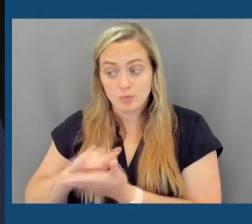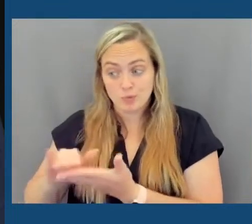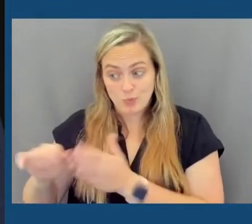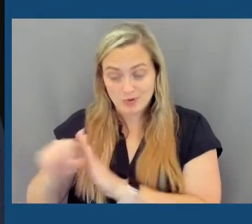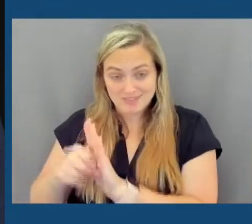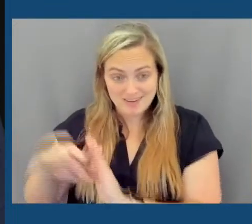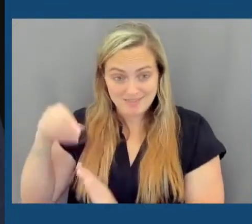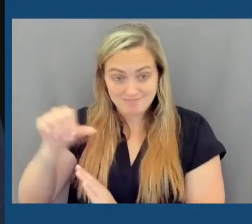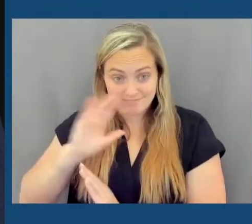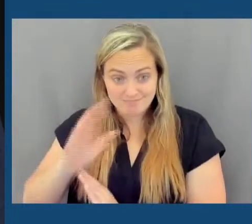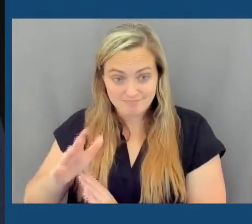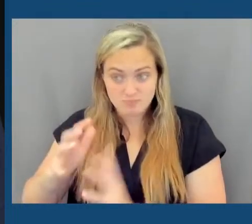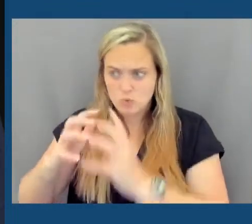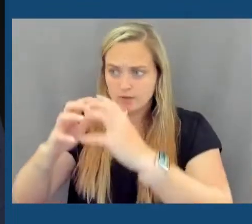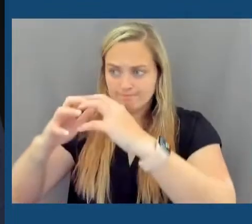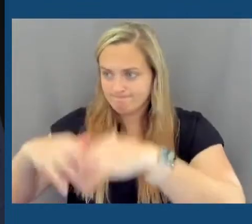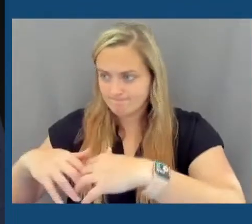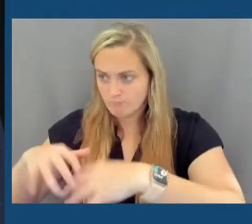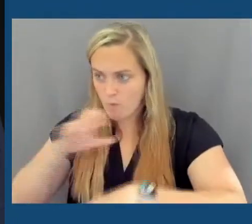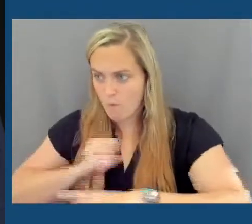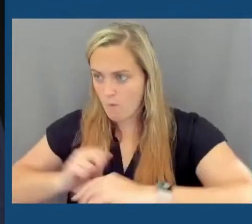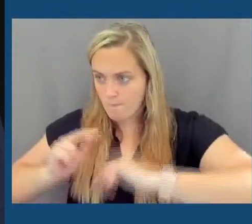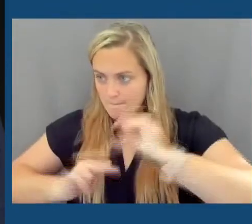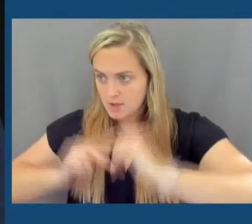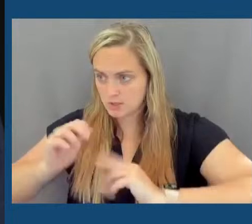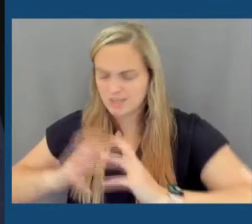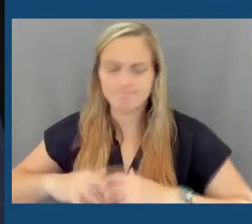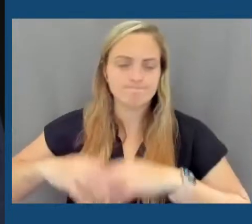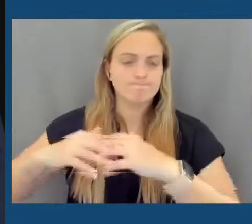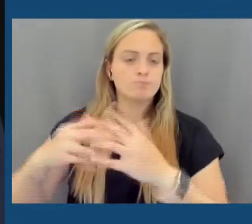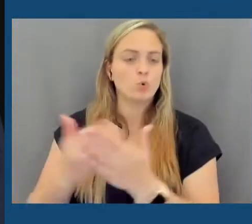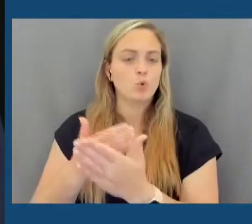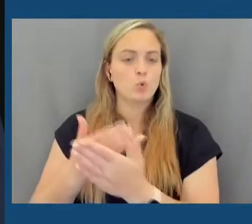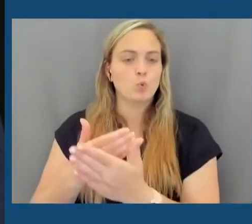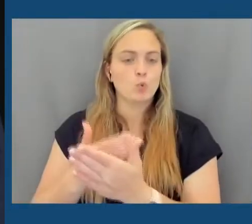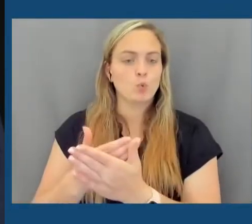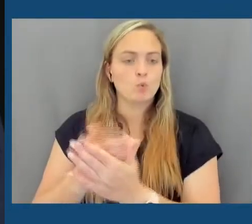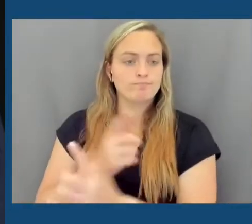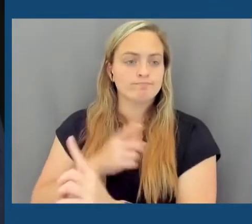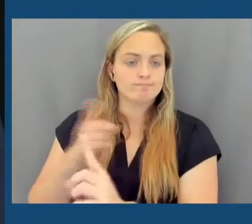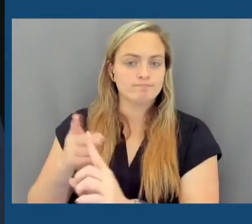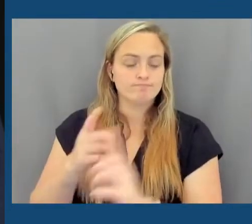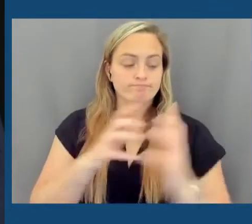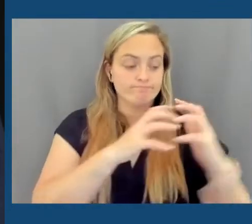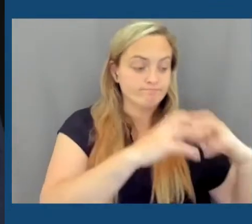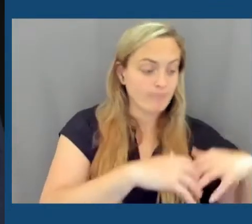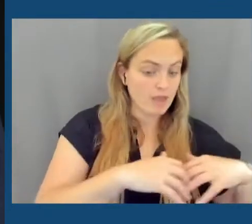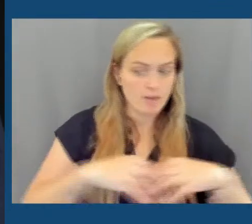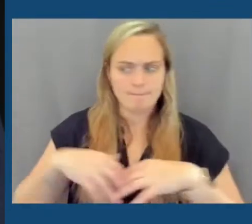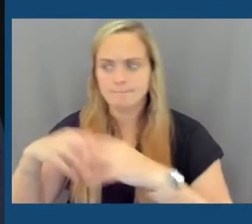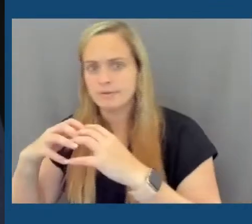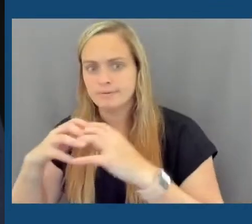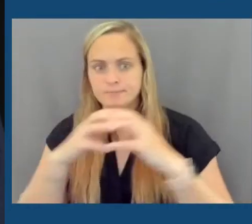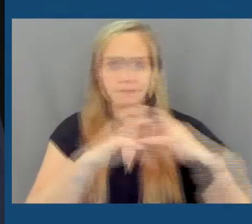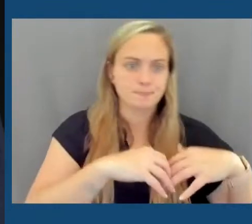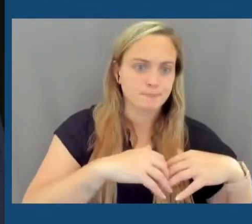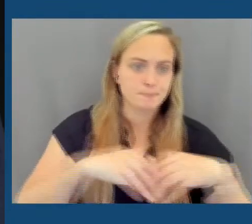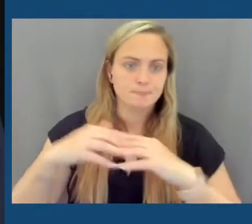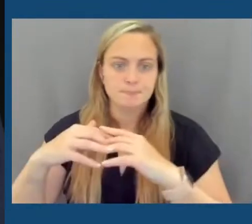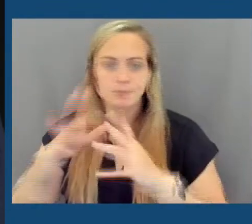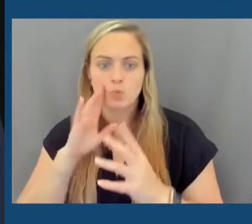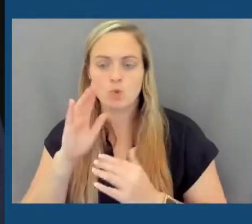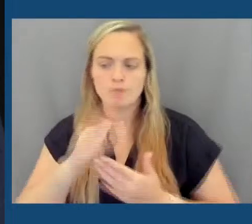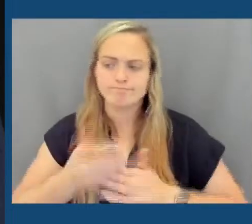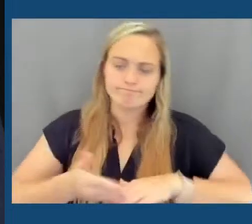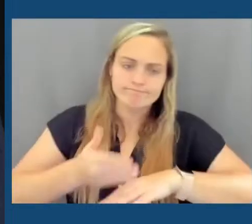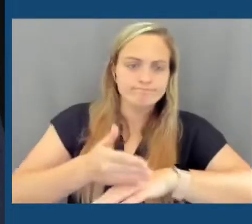you tear down the old buildings, the old structures, and you build new. That's what it is. Tear down and build. Tear down and build up neighborhoods where